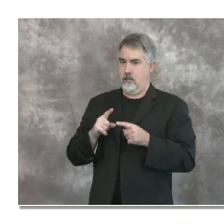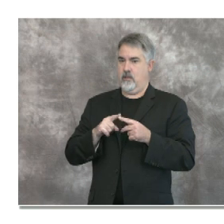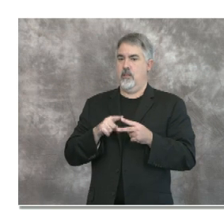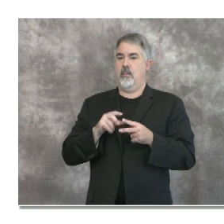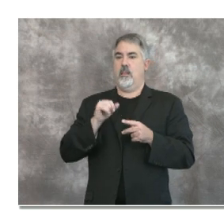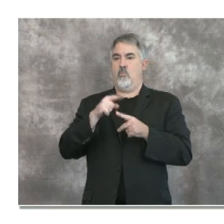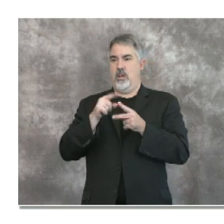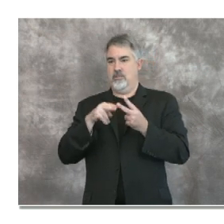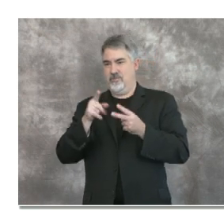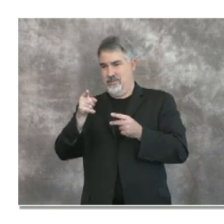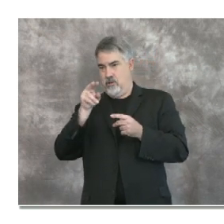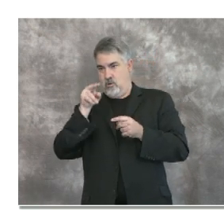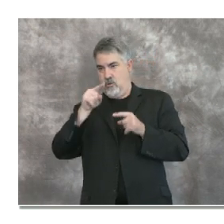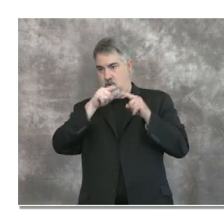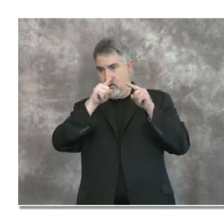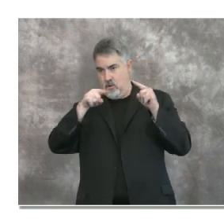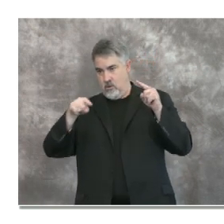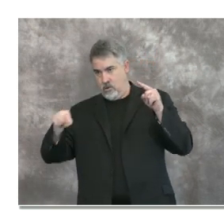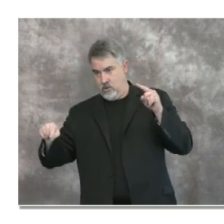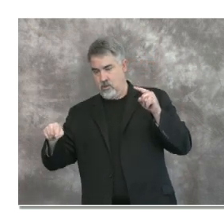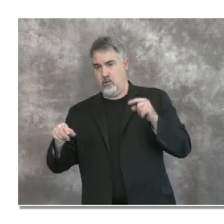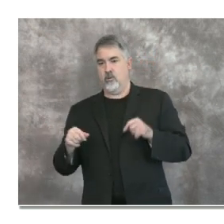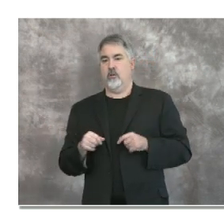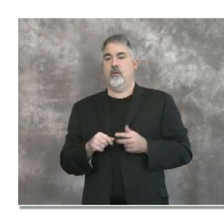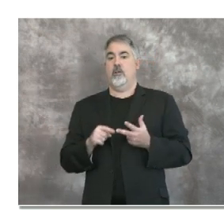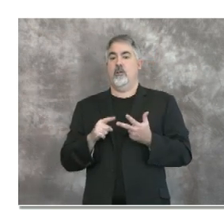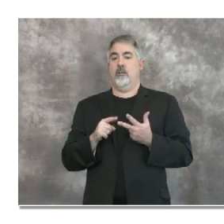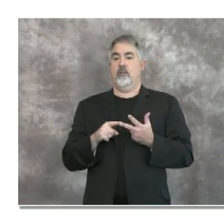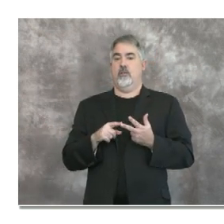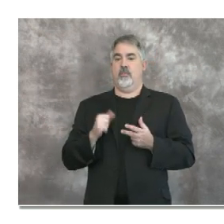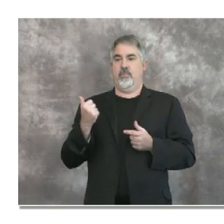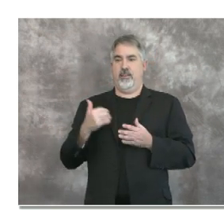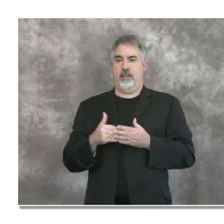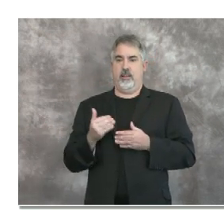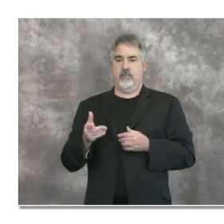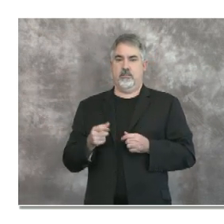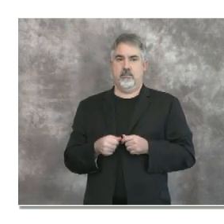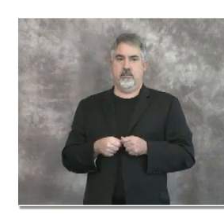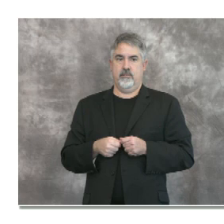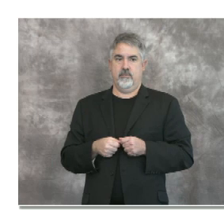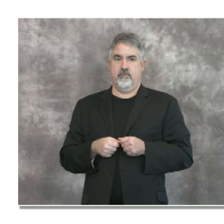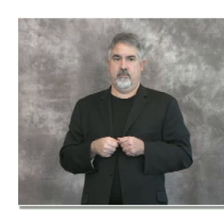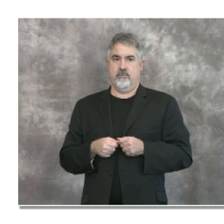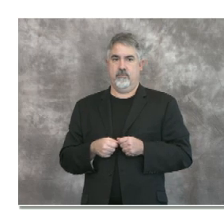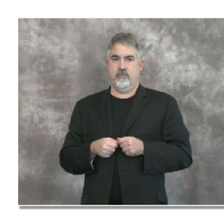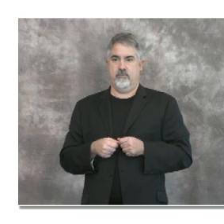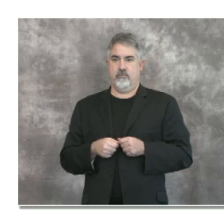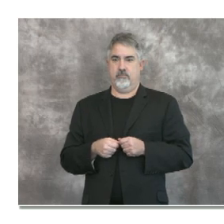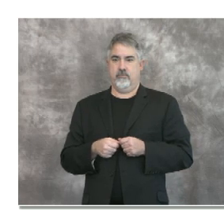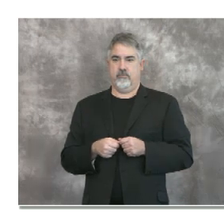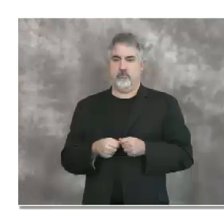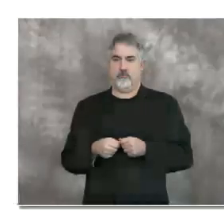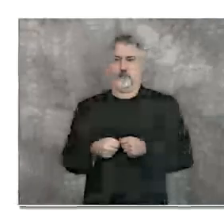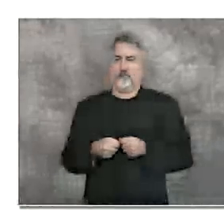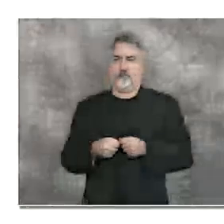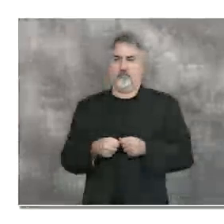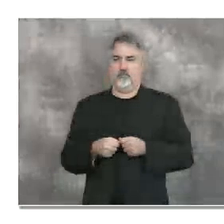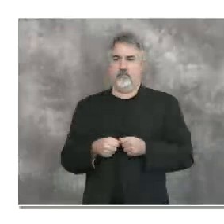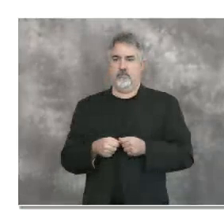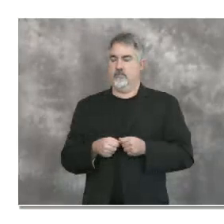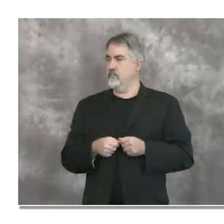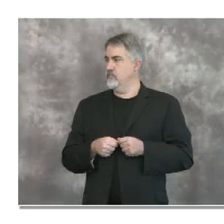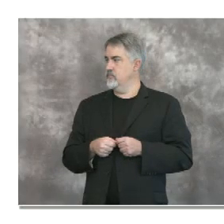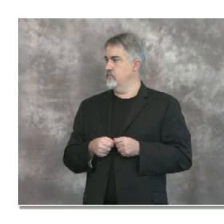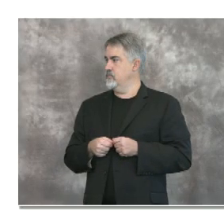We've met metrics 3, which is what's showing here, and not the, but if you can just go for it.